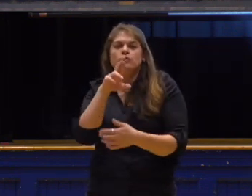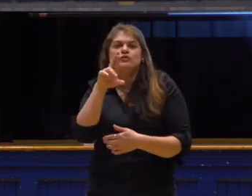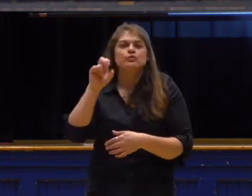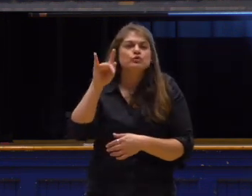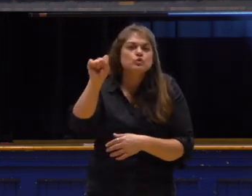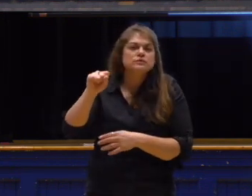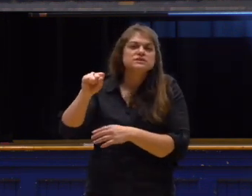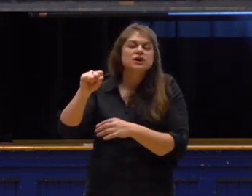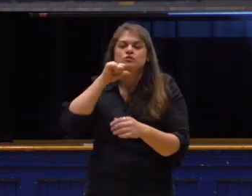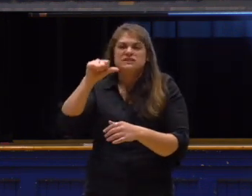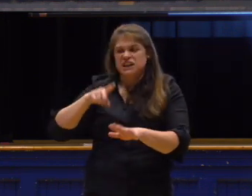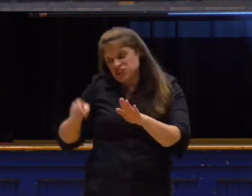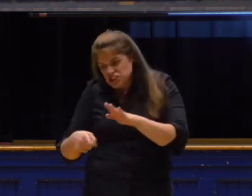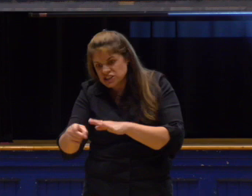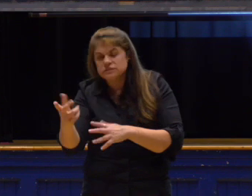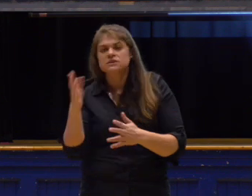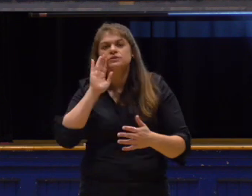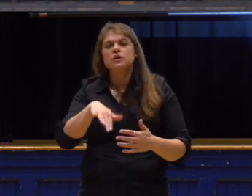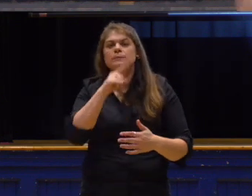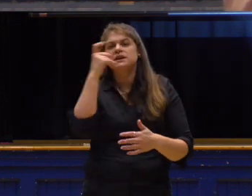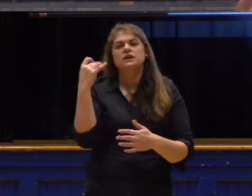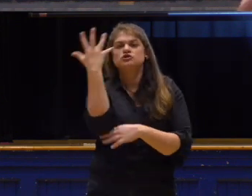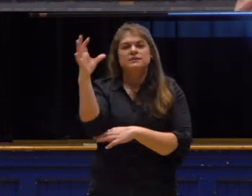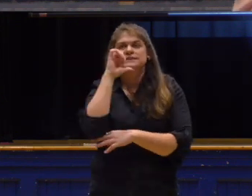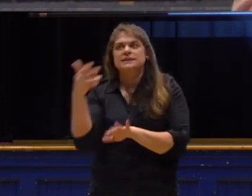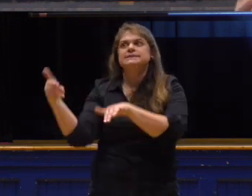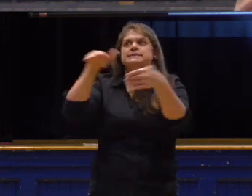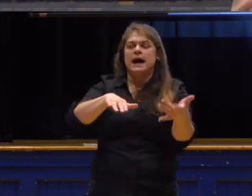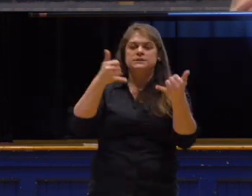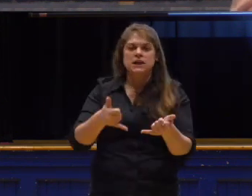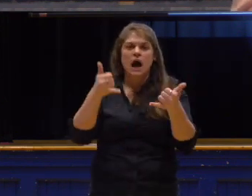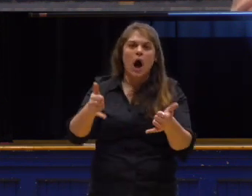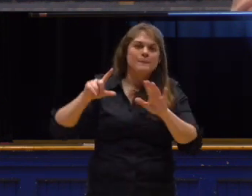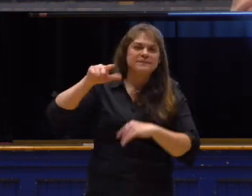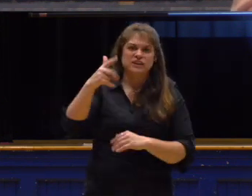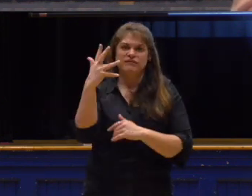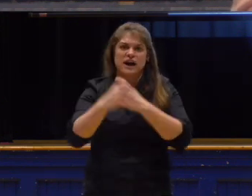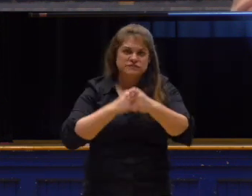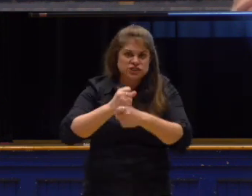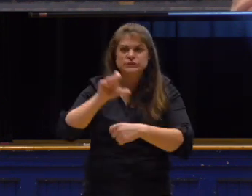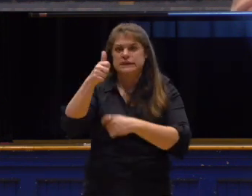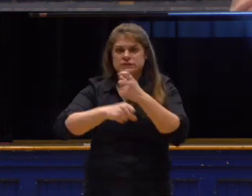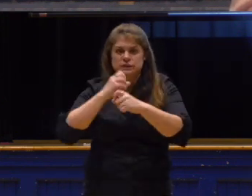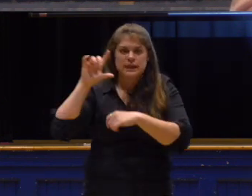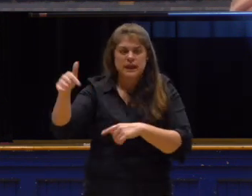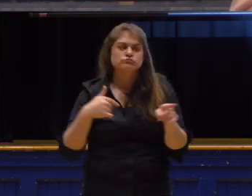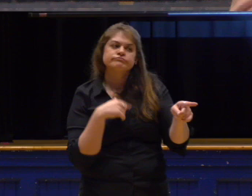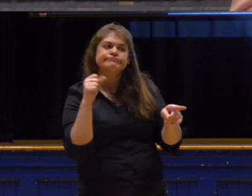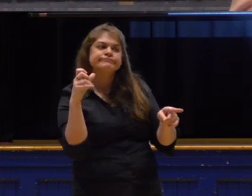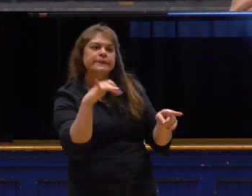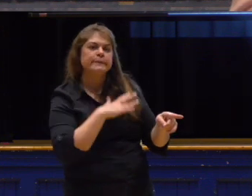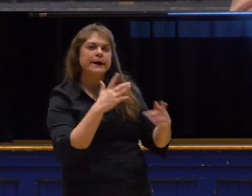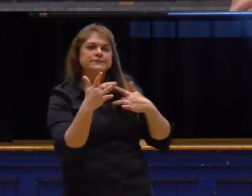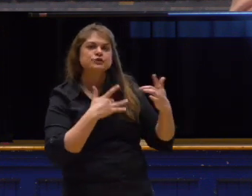go in there And just, yeah, okay. because what happens is, you know, the tree's not going to die now, but it's going to die It'll 5, in 10 5 or years 10 from now. years. You Yeah, know, so that's my concern. there's Yeah, a